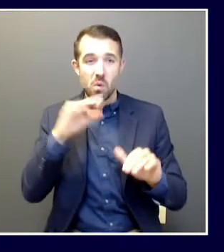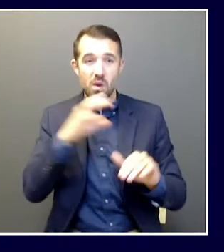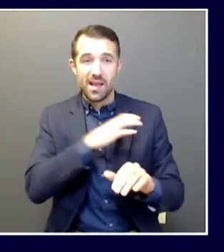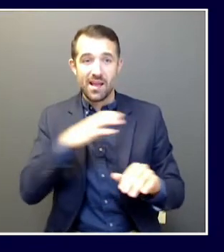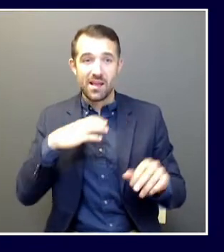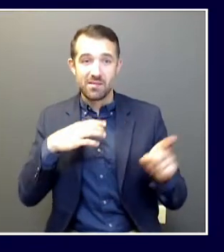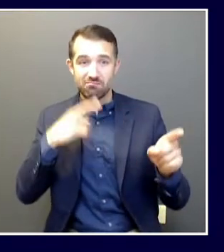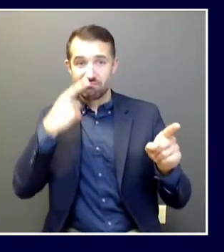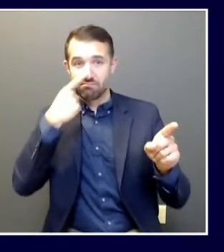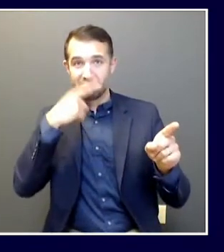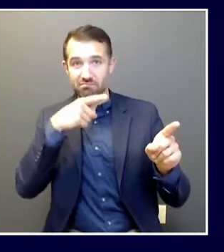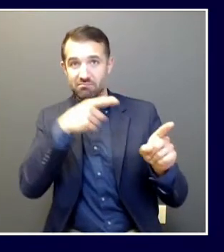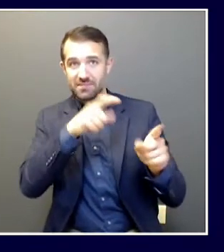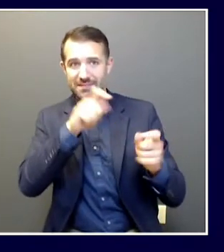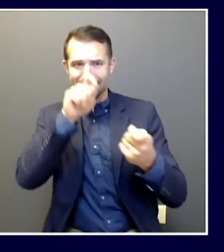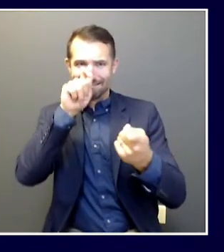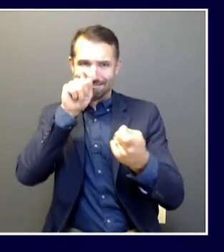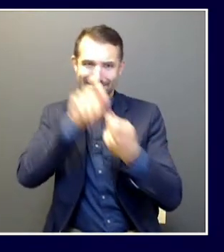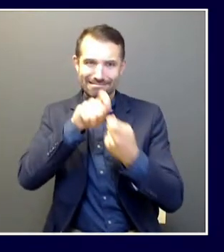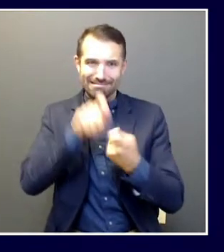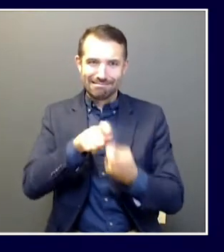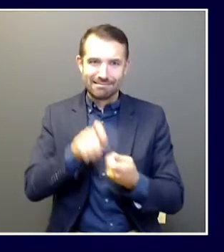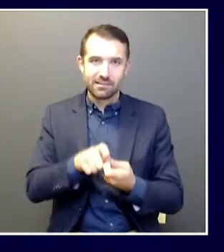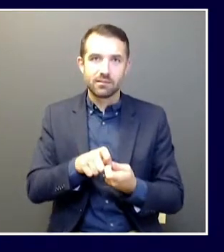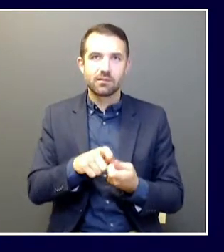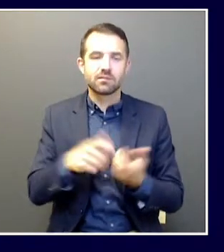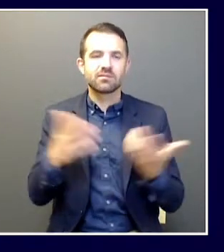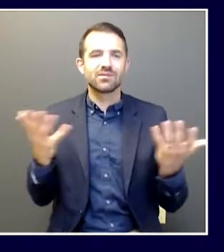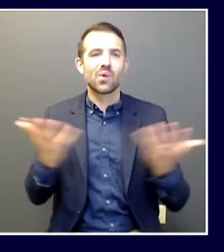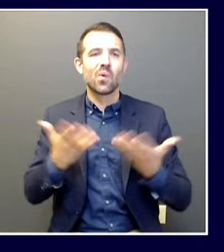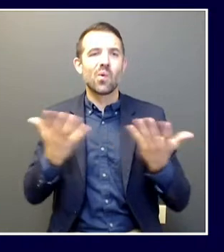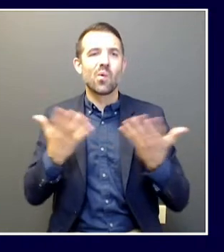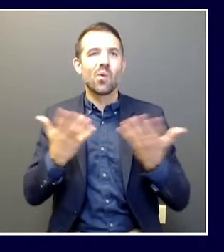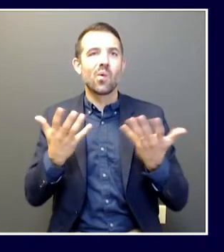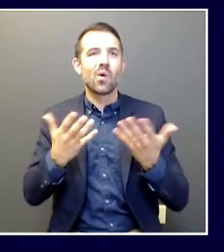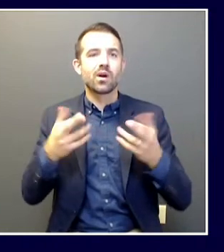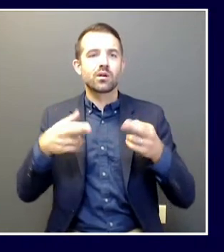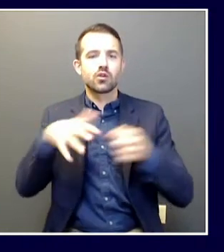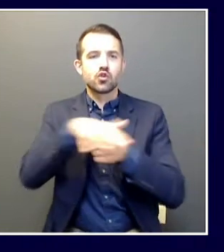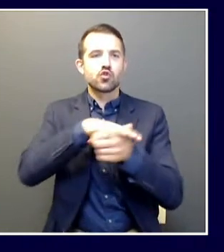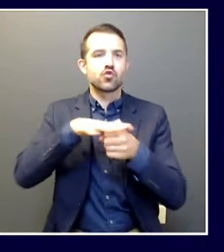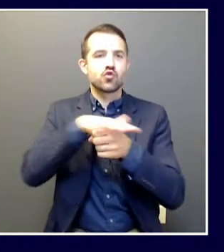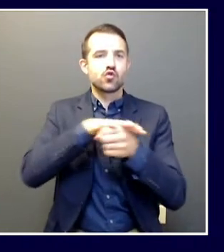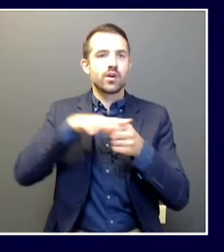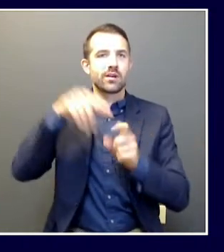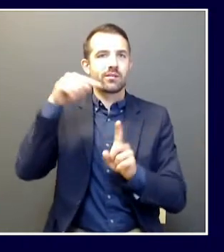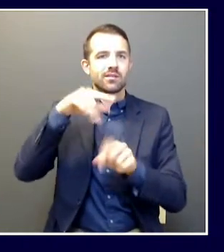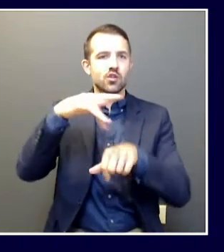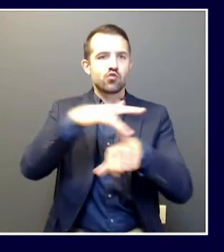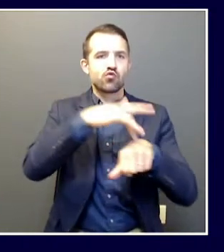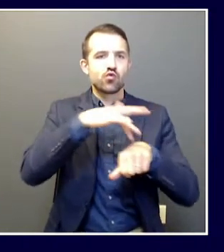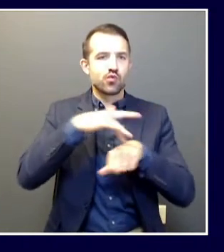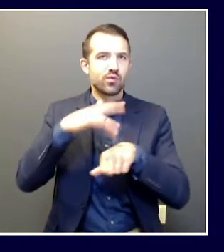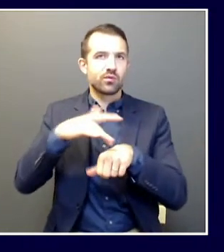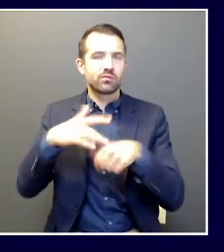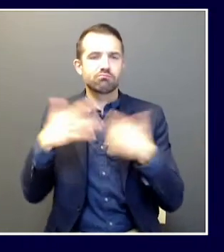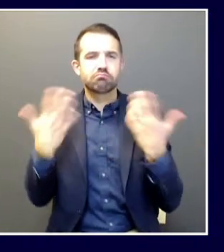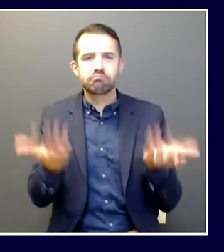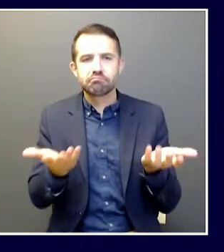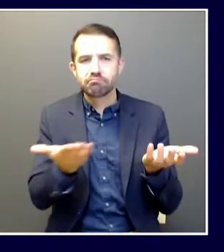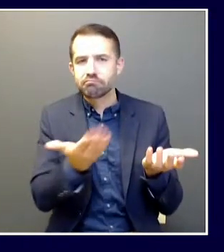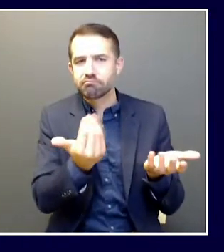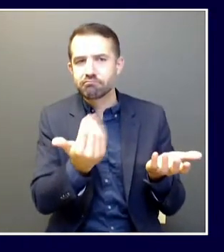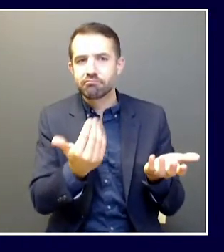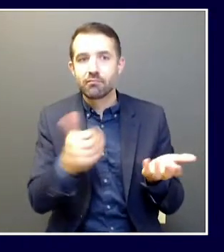specific about what types of regional resources are being contemplated to help out? I know other states have perhaps used National Guard